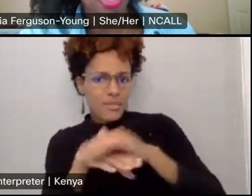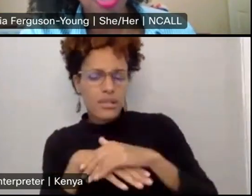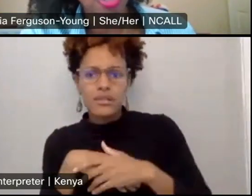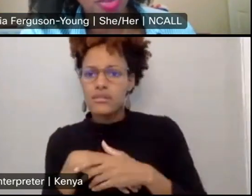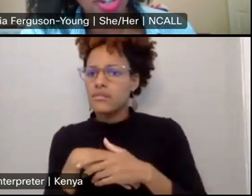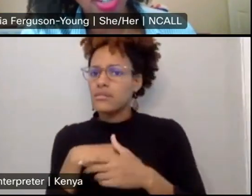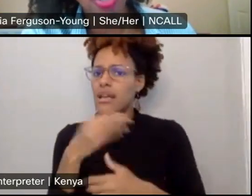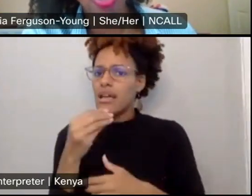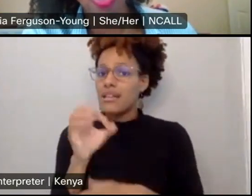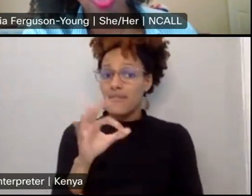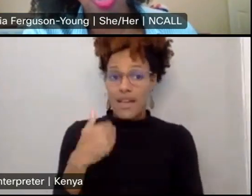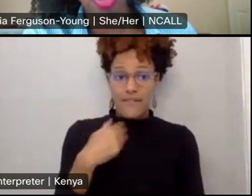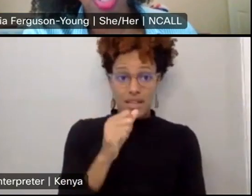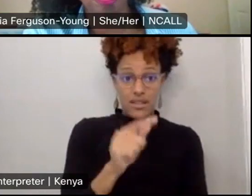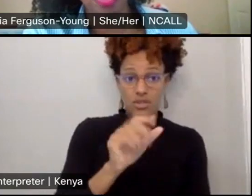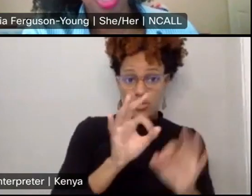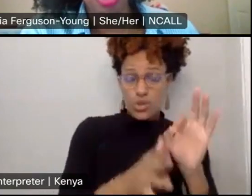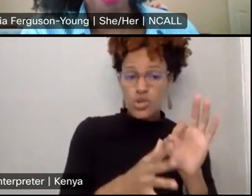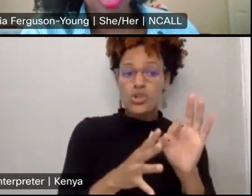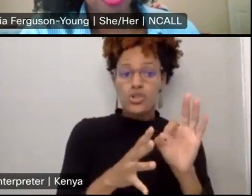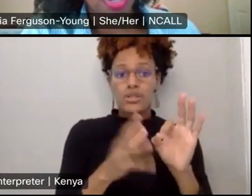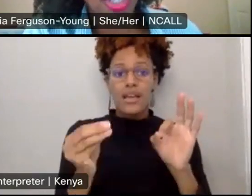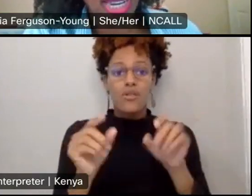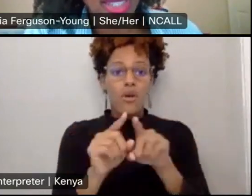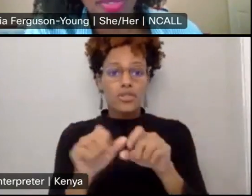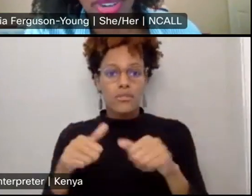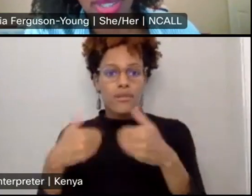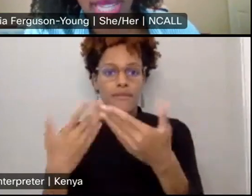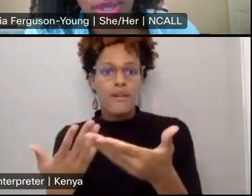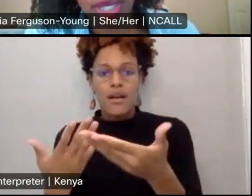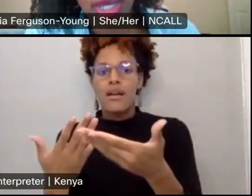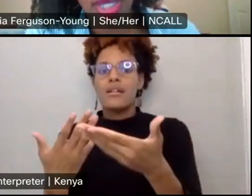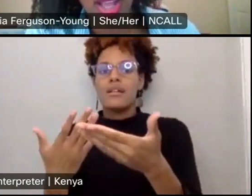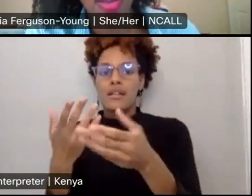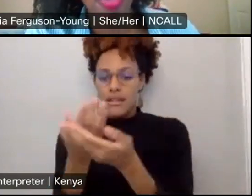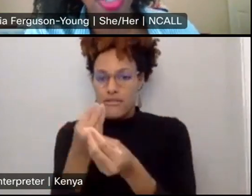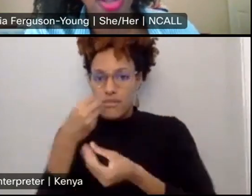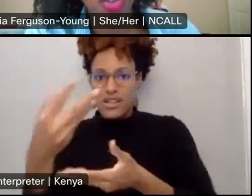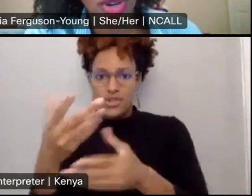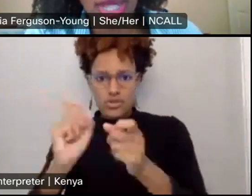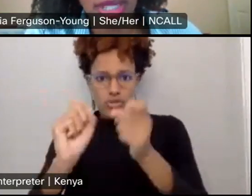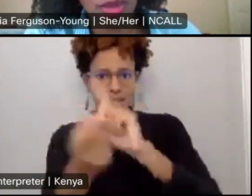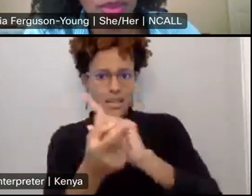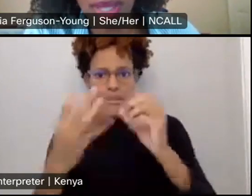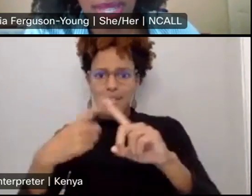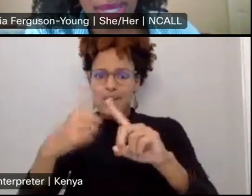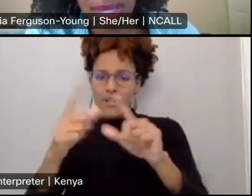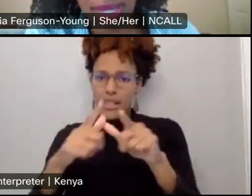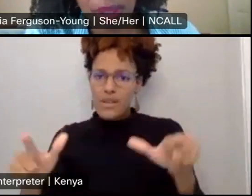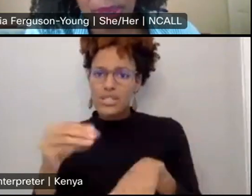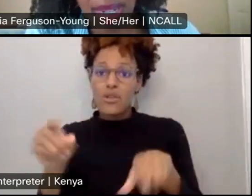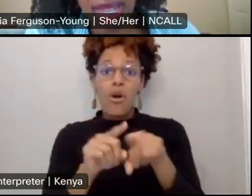having ASL interpreters to, information translated to various languages, to, of course, like just